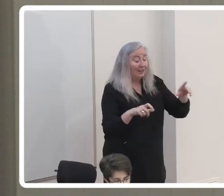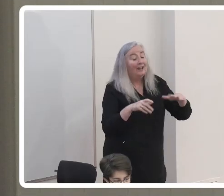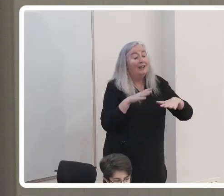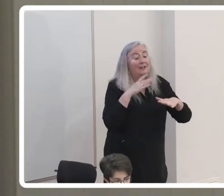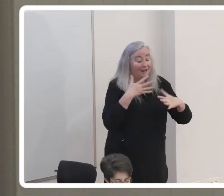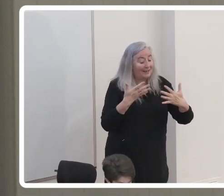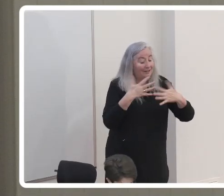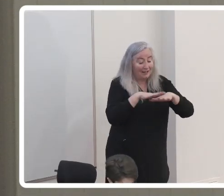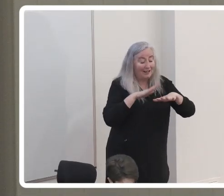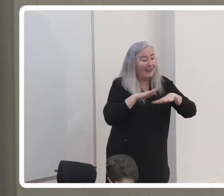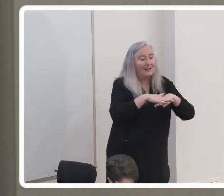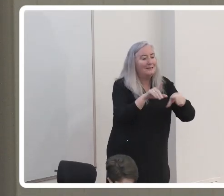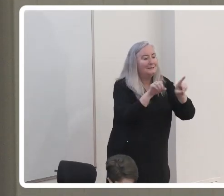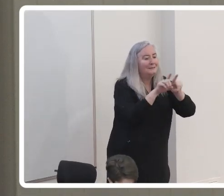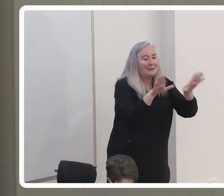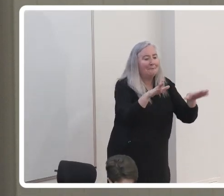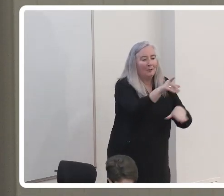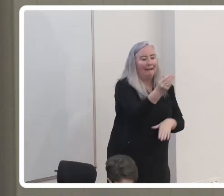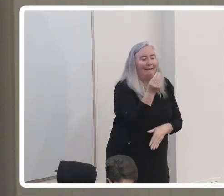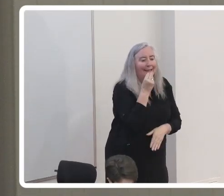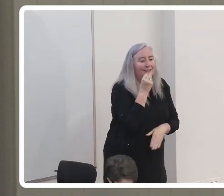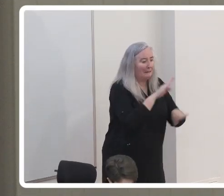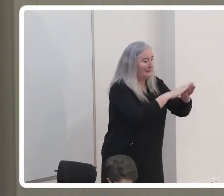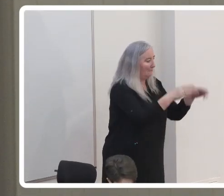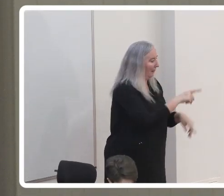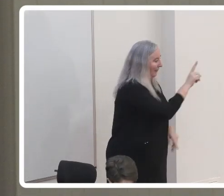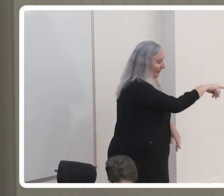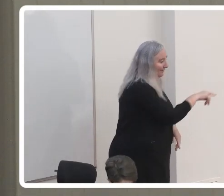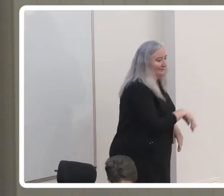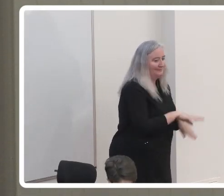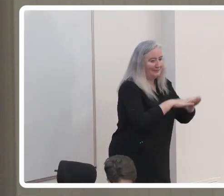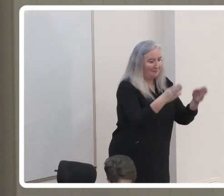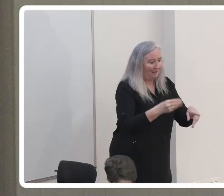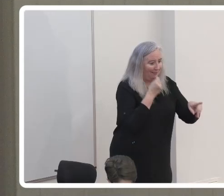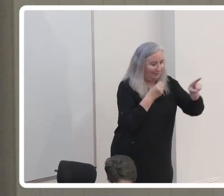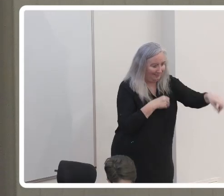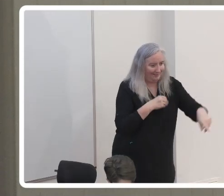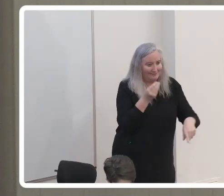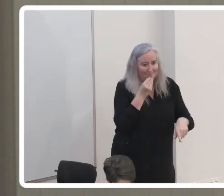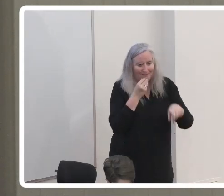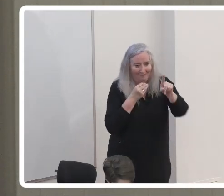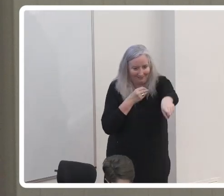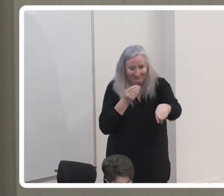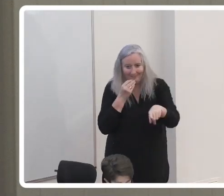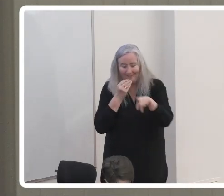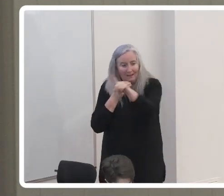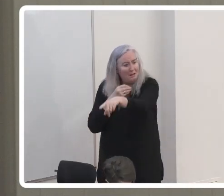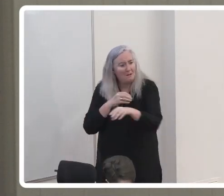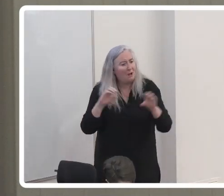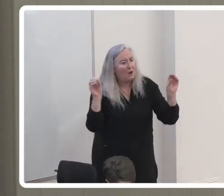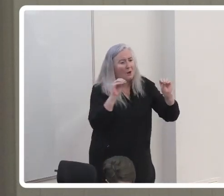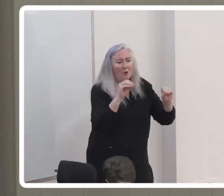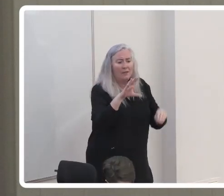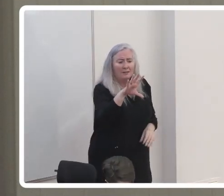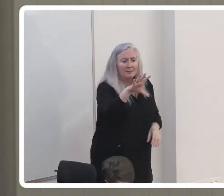"Intersectionality is like eating at many tables because of many identities you have, but never really being invited to sit at